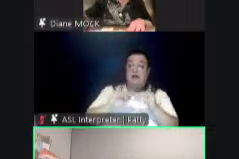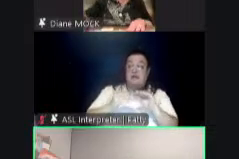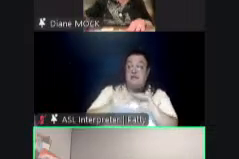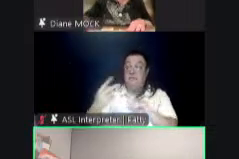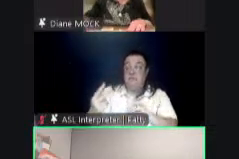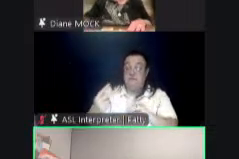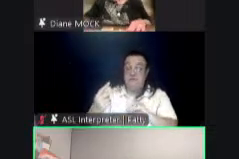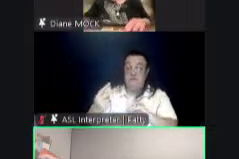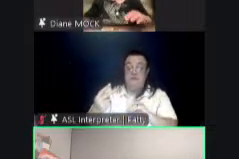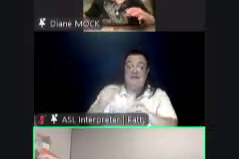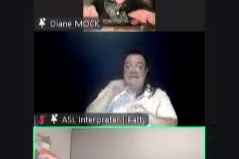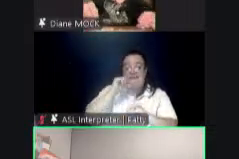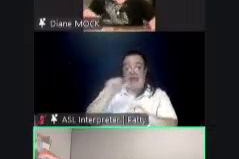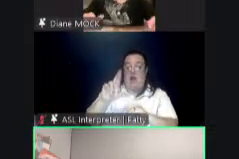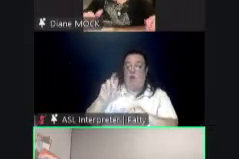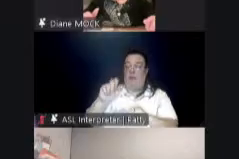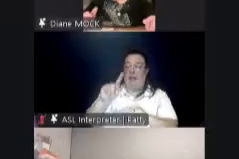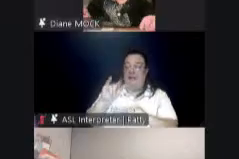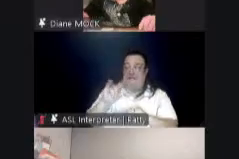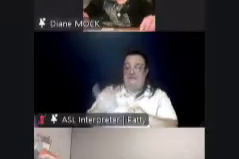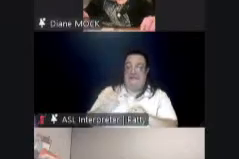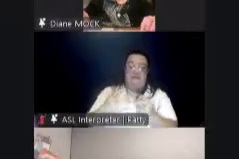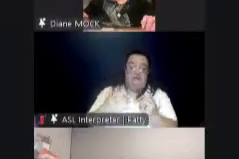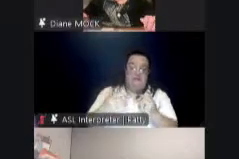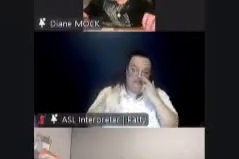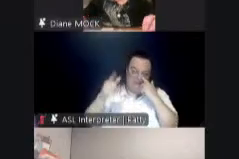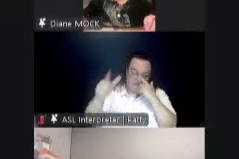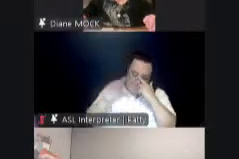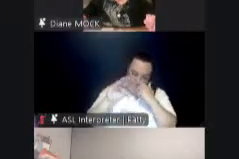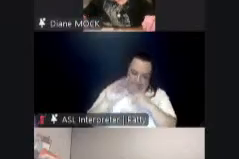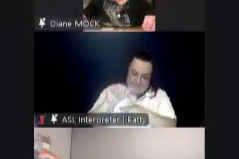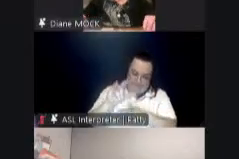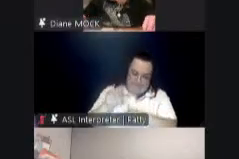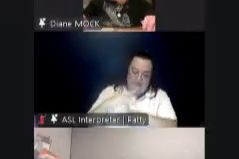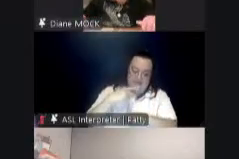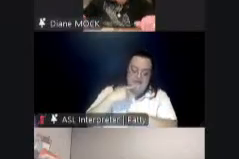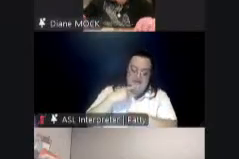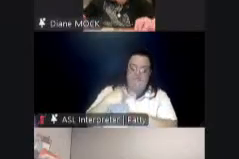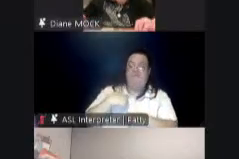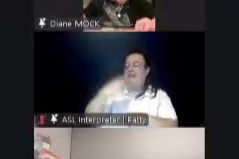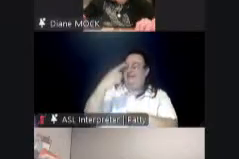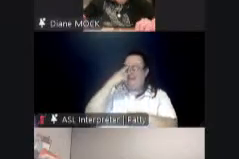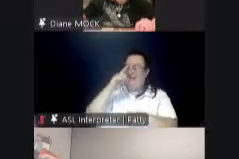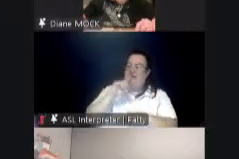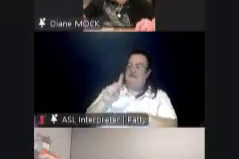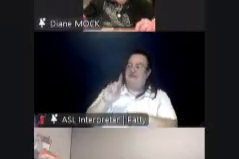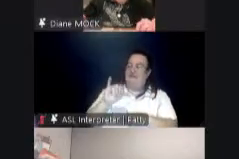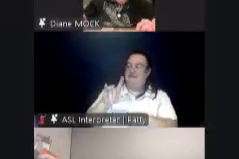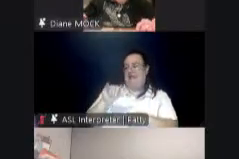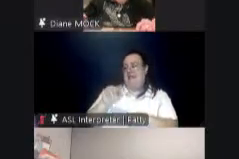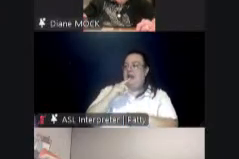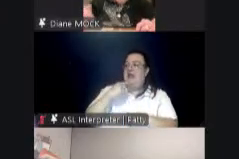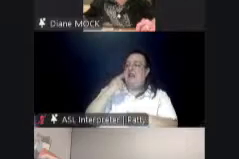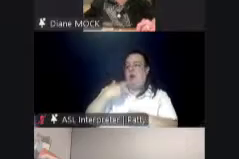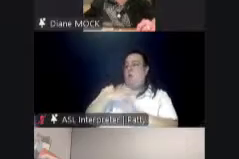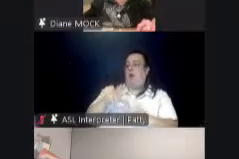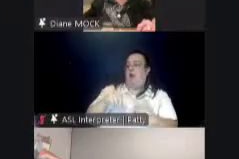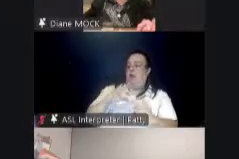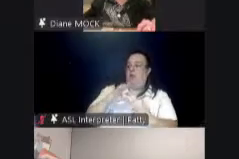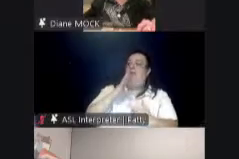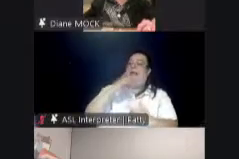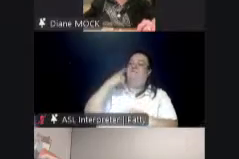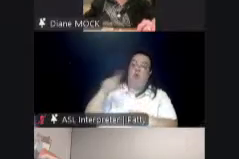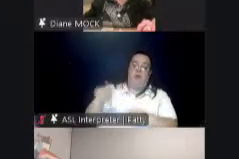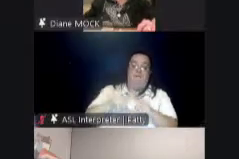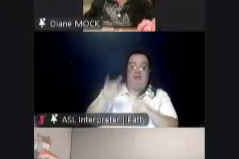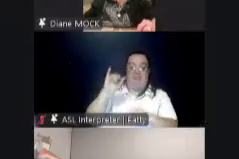it's just not realistic. Well, I think your point, Delane, I don't want to put words in your mouth, but I mean, that turnip only has so